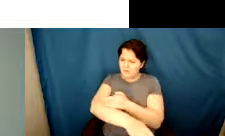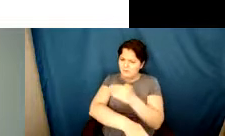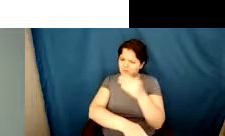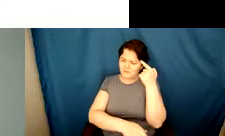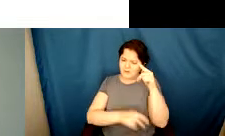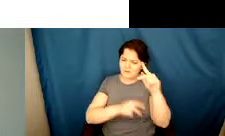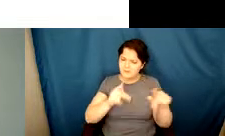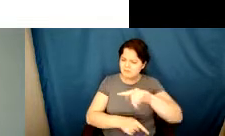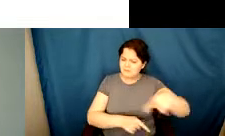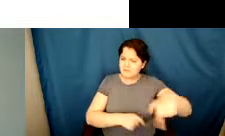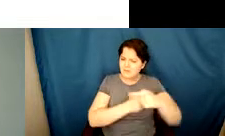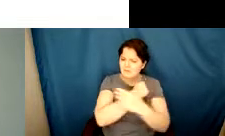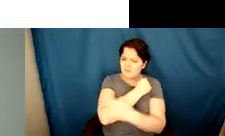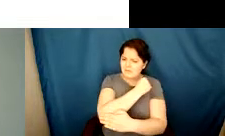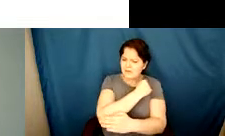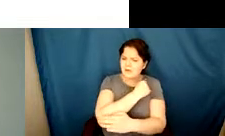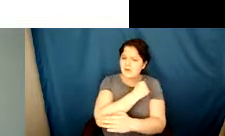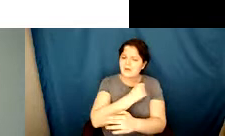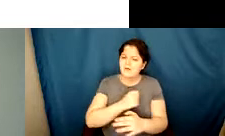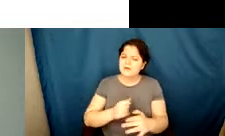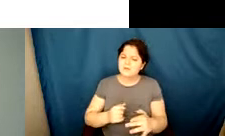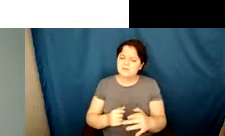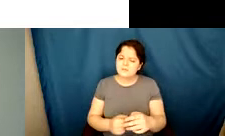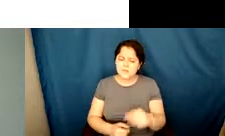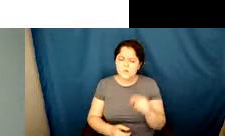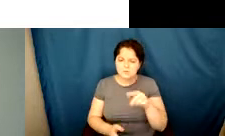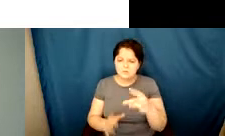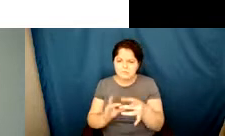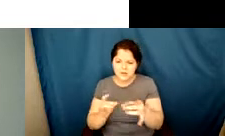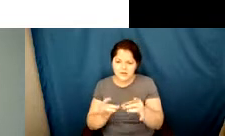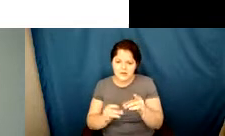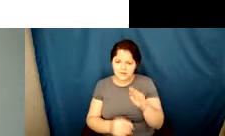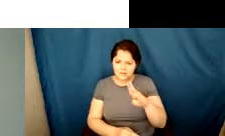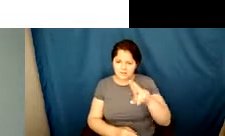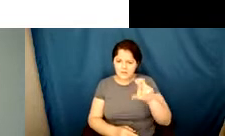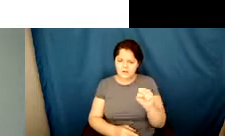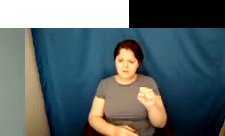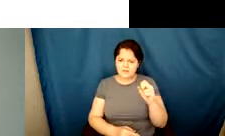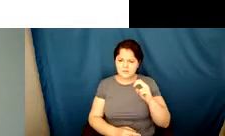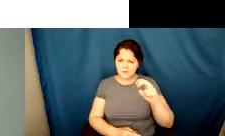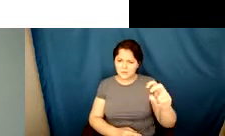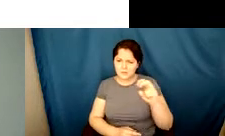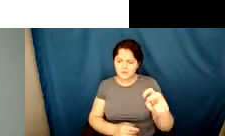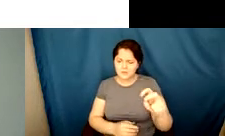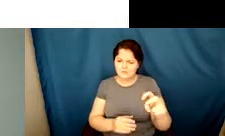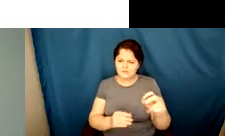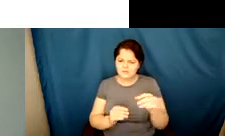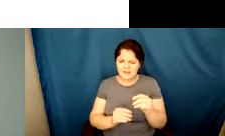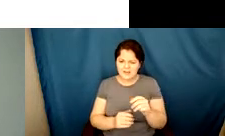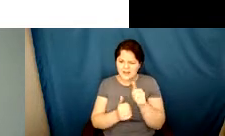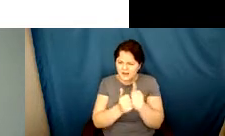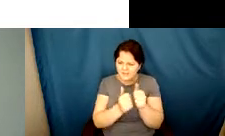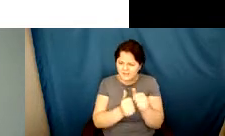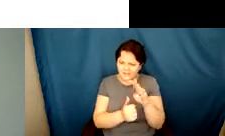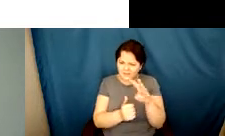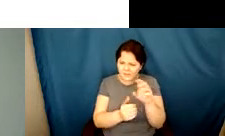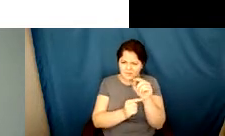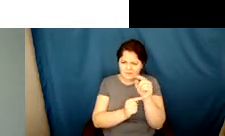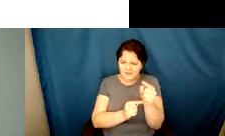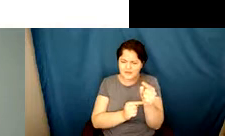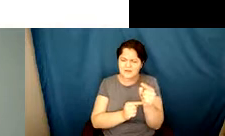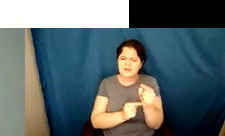Allegheny County. You had mentioned that there was a bus route that operates every 20 minutes. I believe that's the 41 Bower Hill. Just kind of adding on top